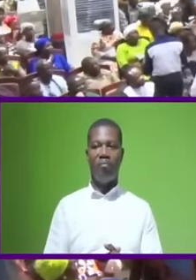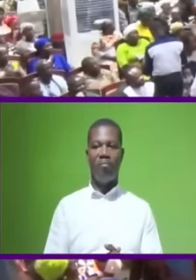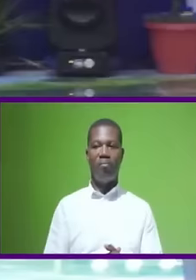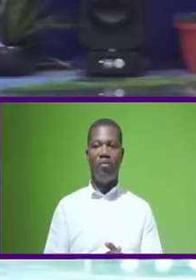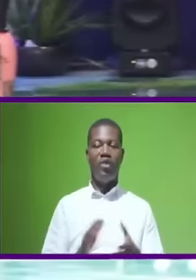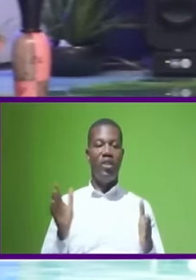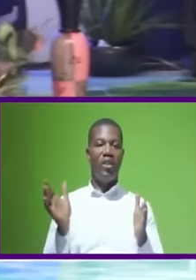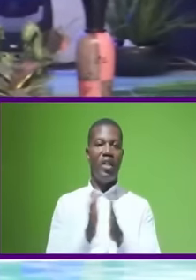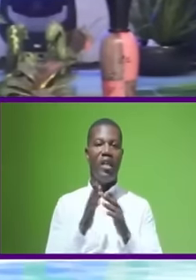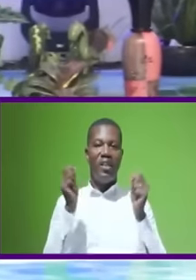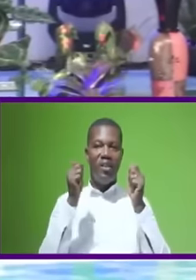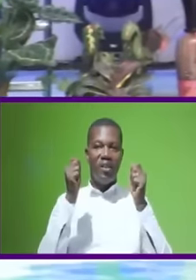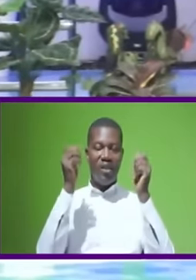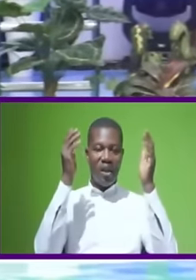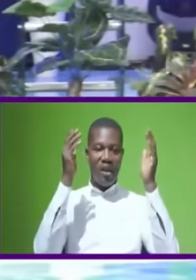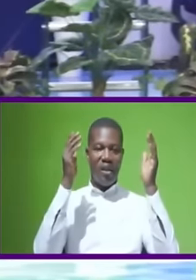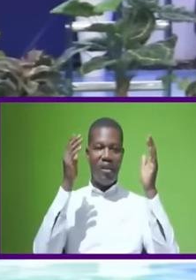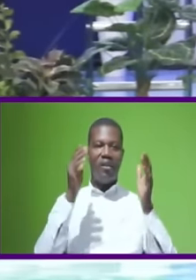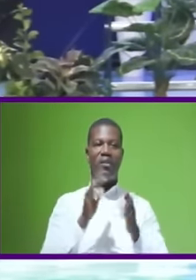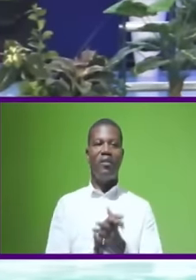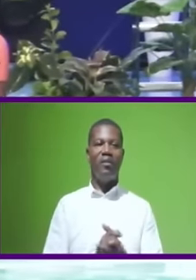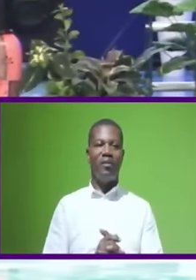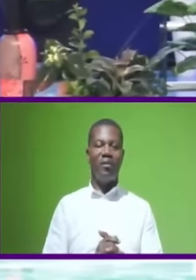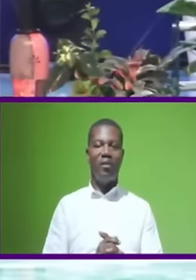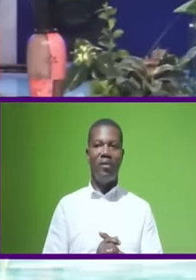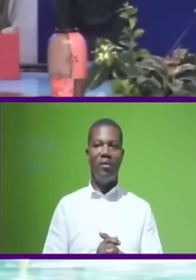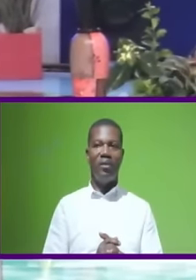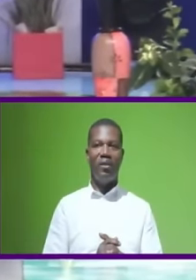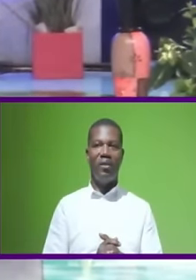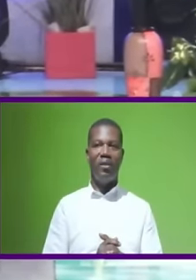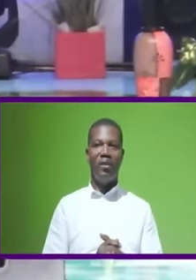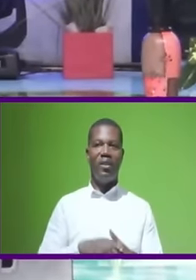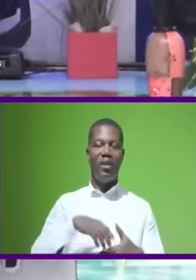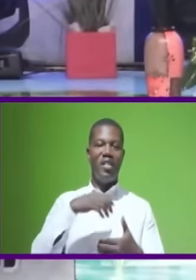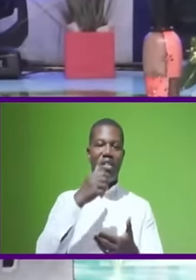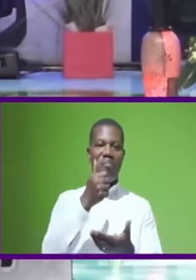Hallelujah. Hallelujah. Amen. Amen.